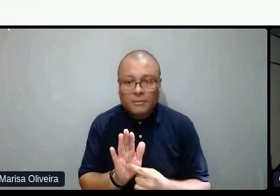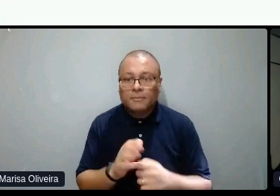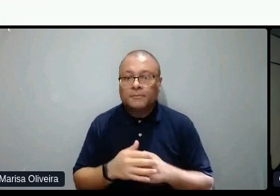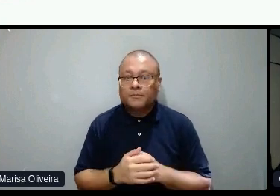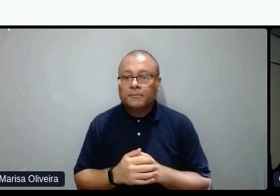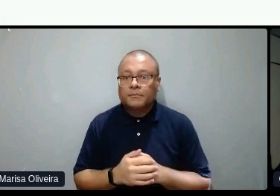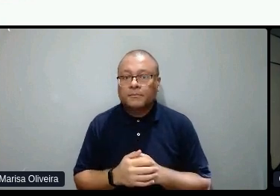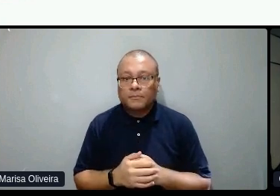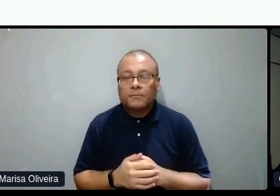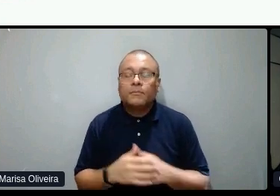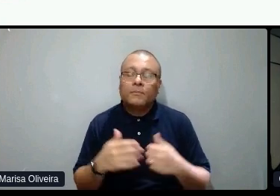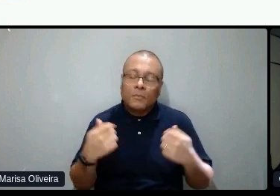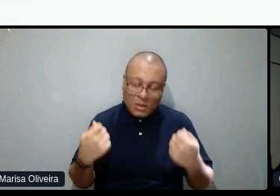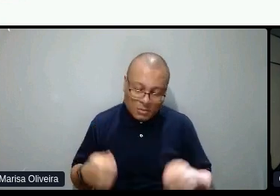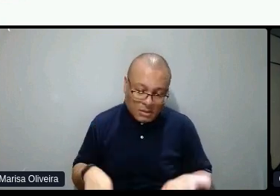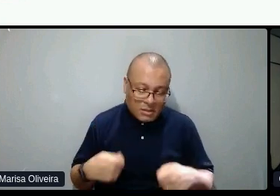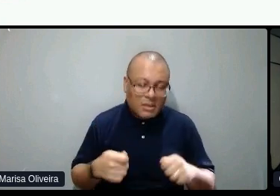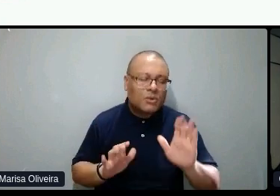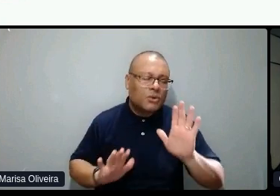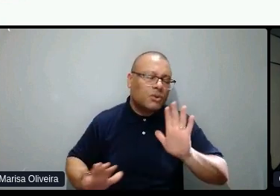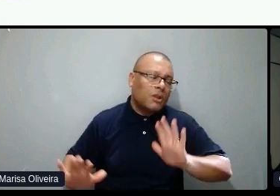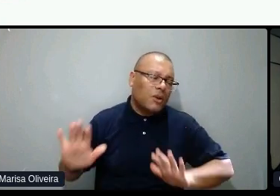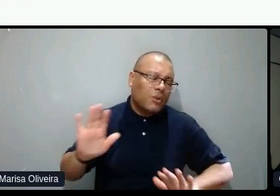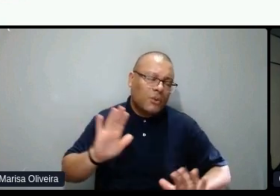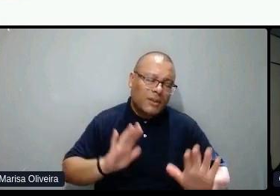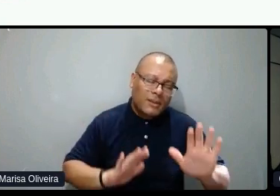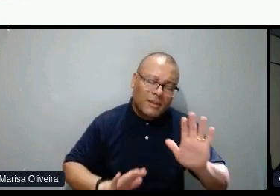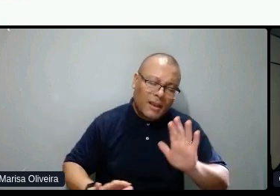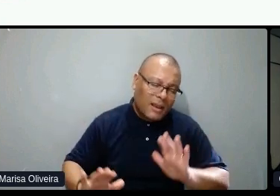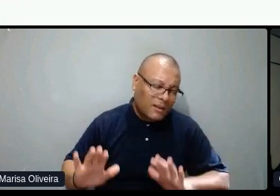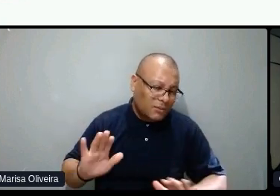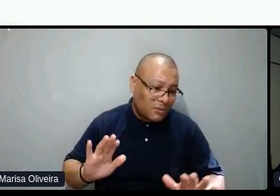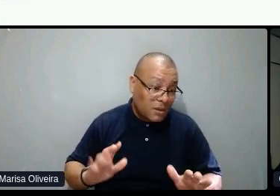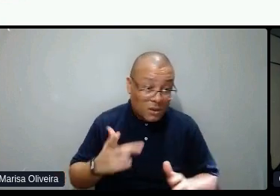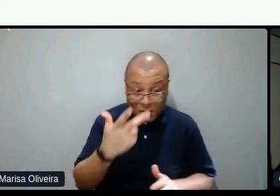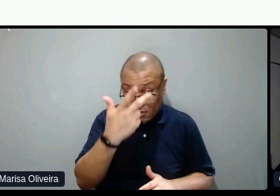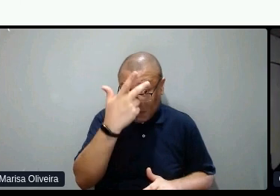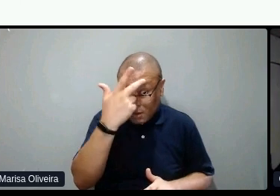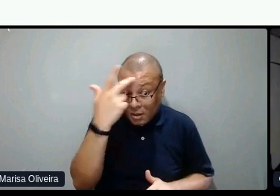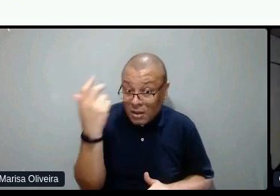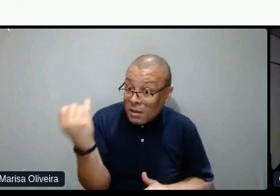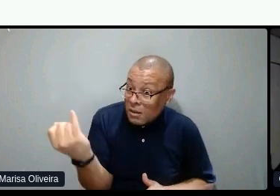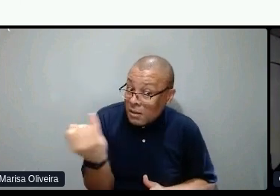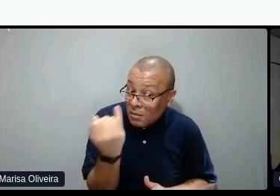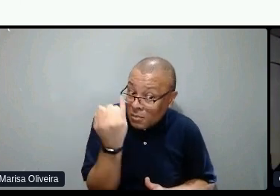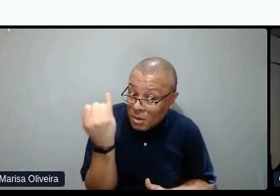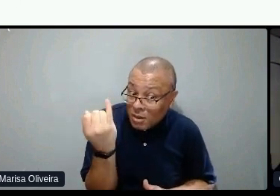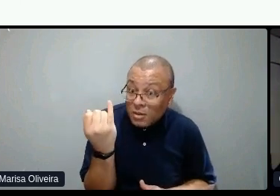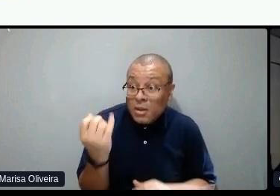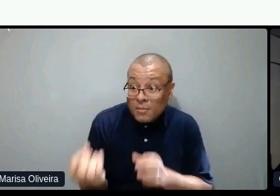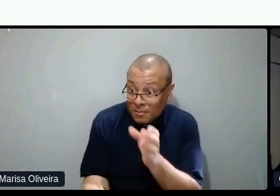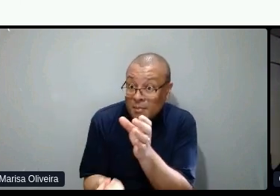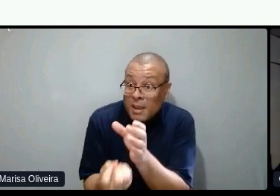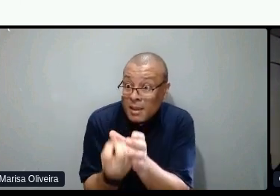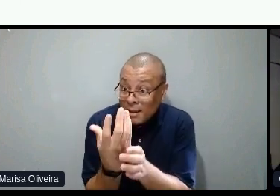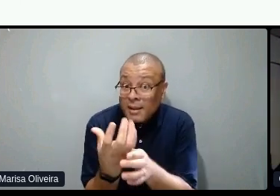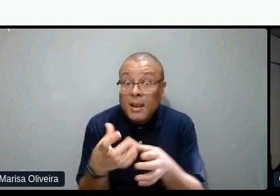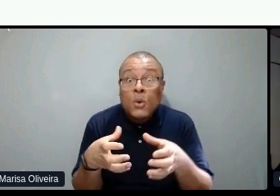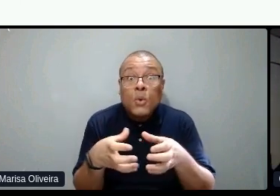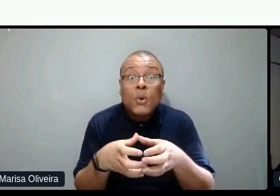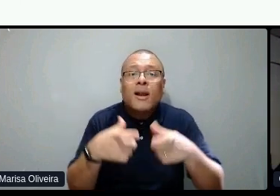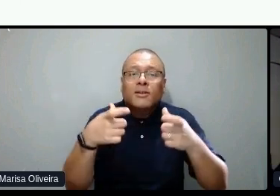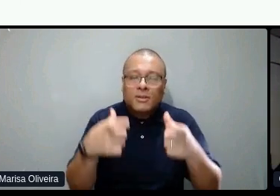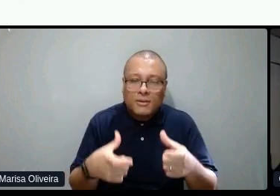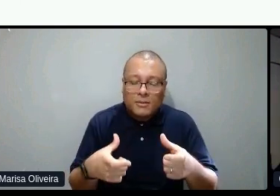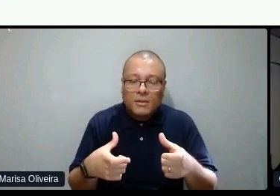And we need to care properly. By caring about the people we surround us with, we can also help create safety. We